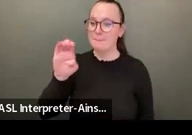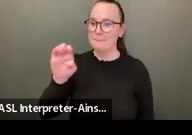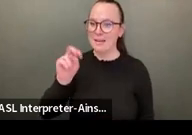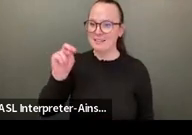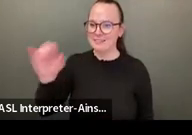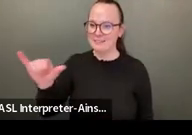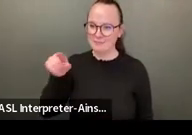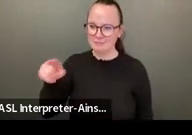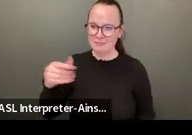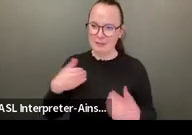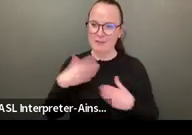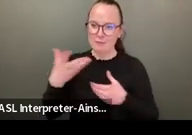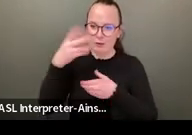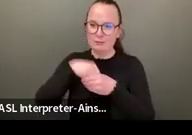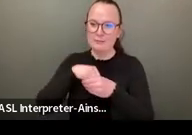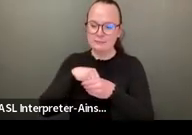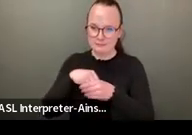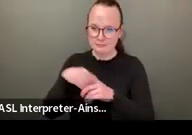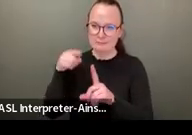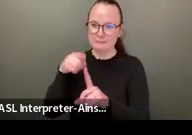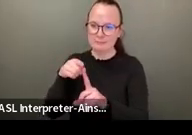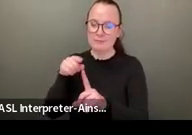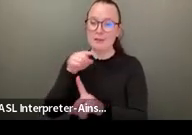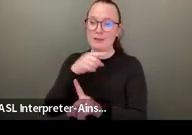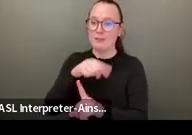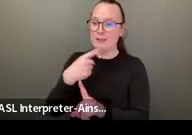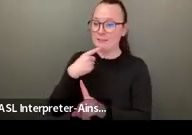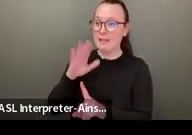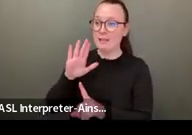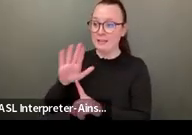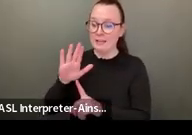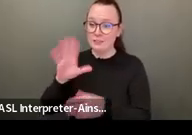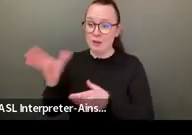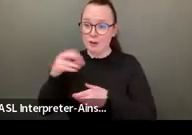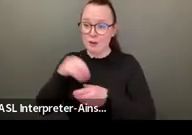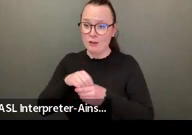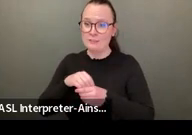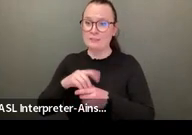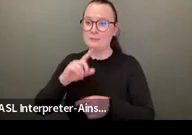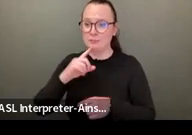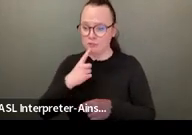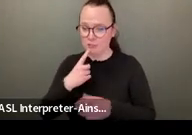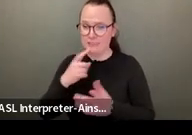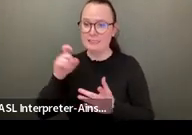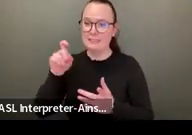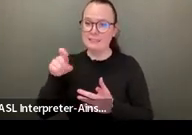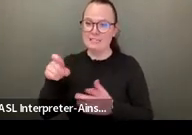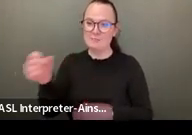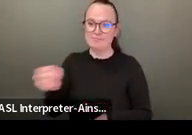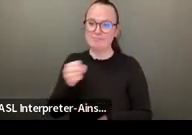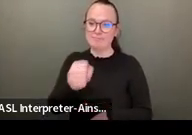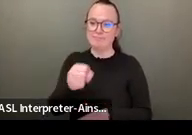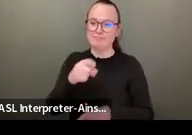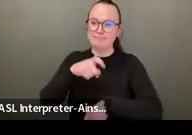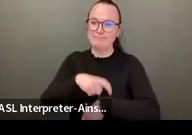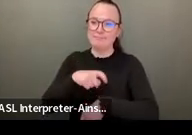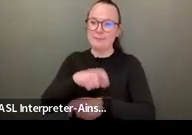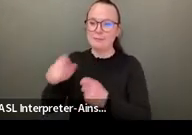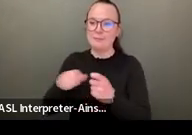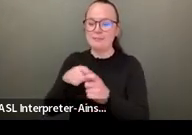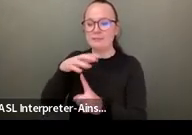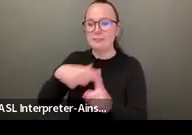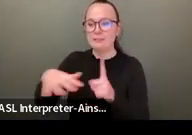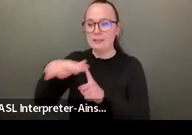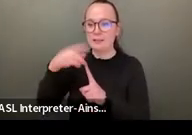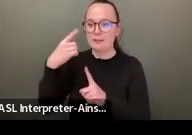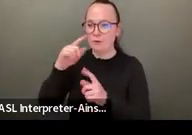so they're saying that Benny's autism is to such a degree that he requires time in a more restrictive setting to receive specialized